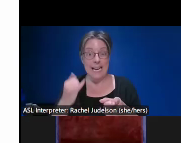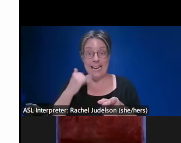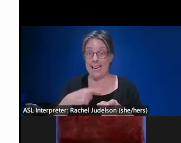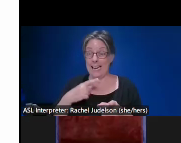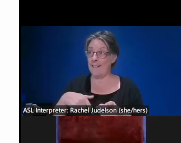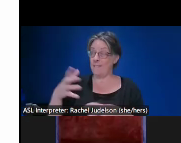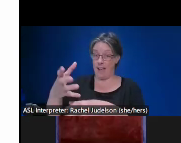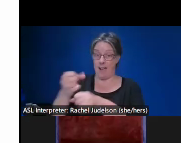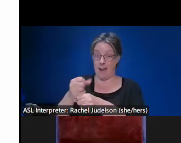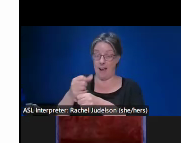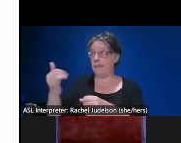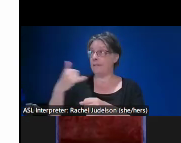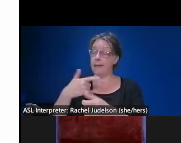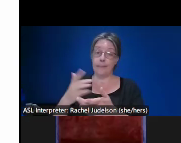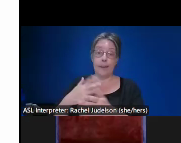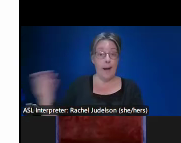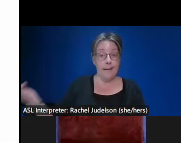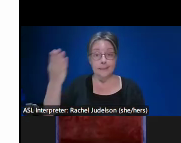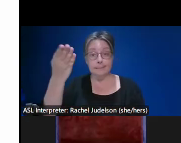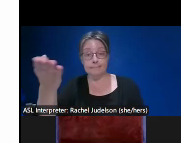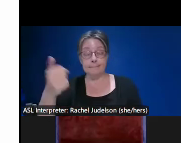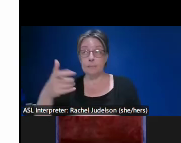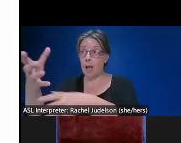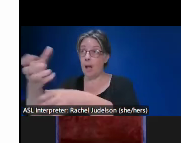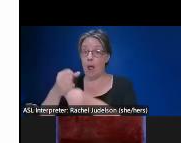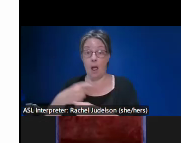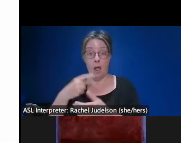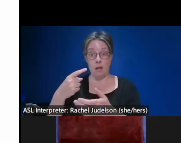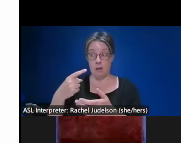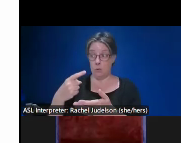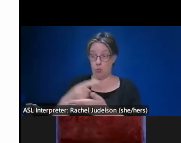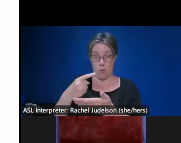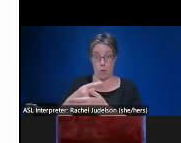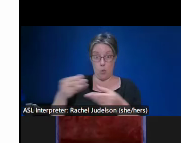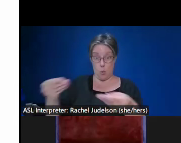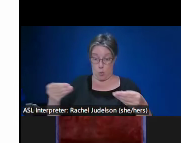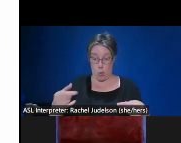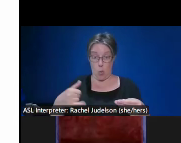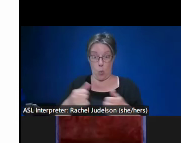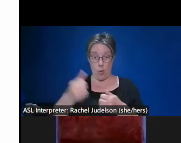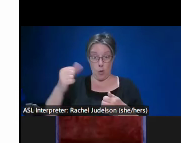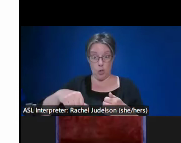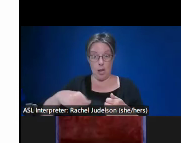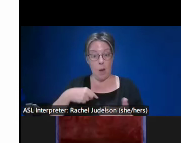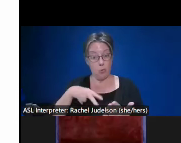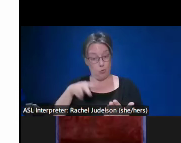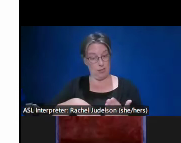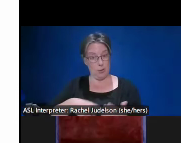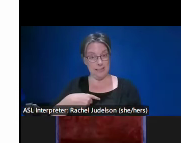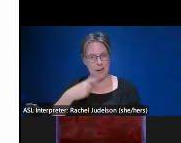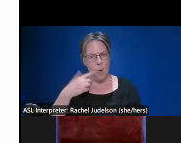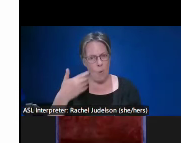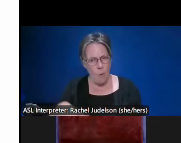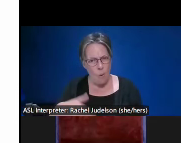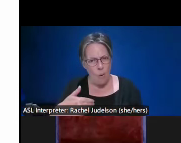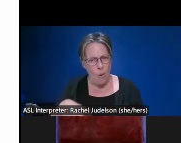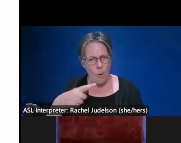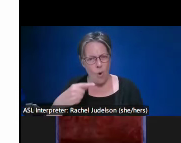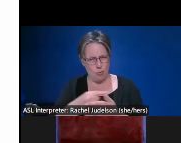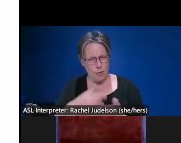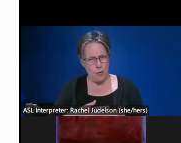with a rejection, I'd look at that and not say, oh, this reviewer really thought about my abstract. It wasn't just